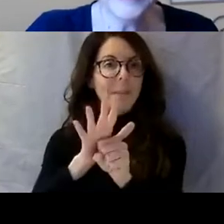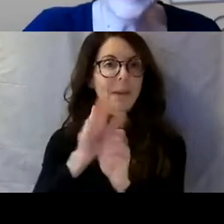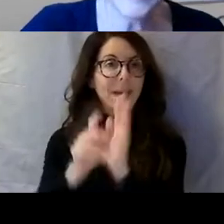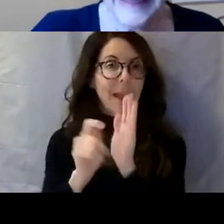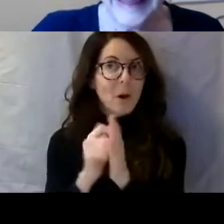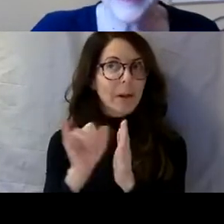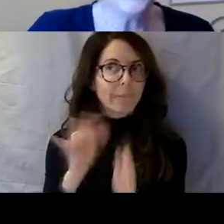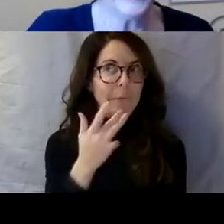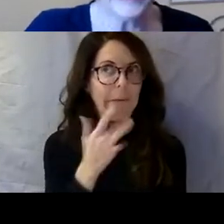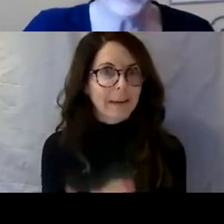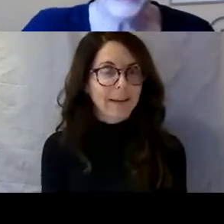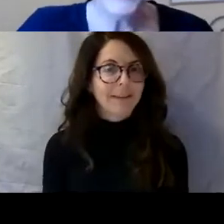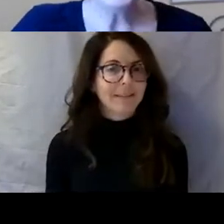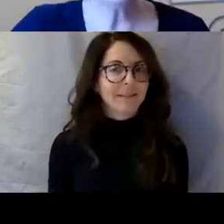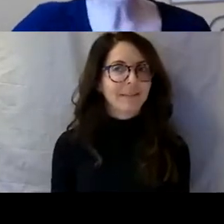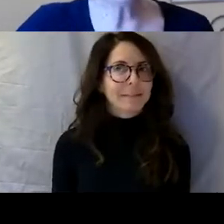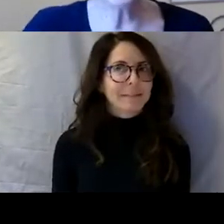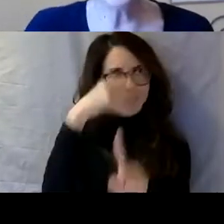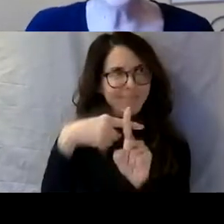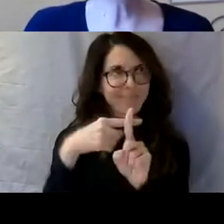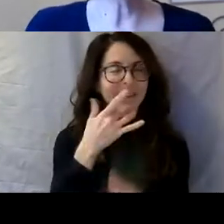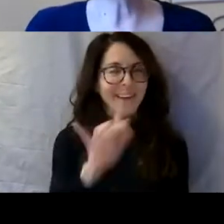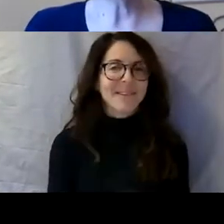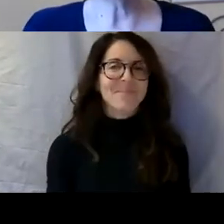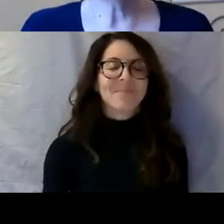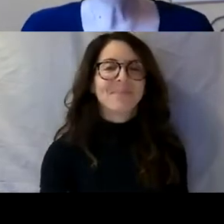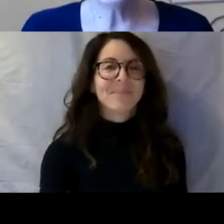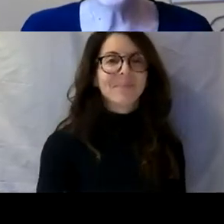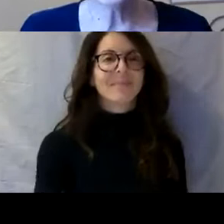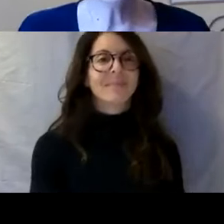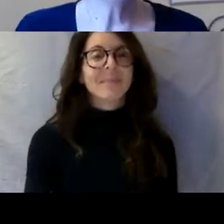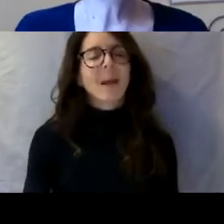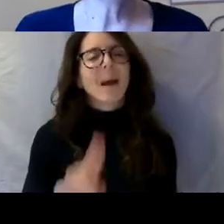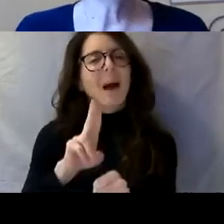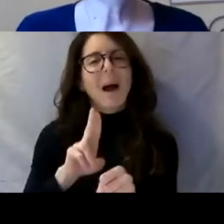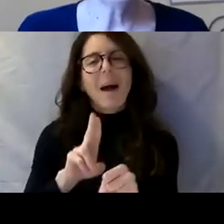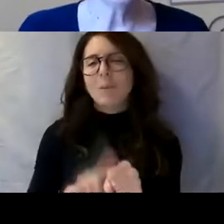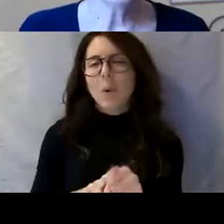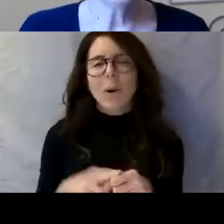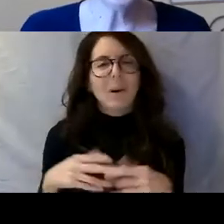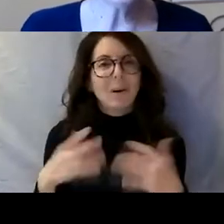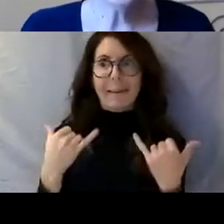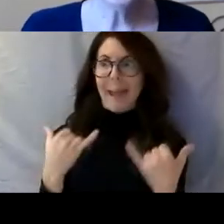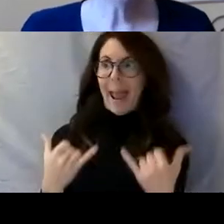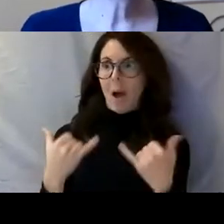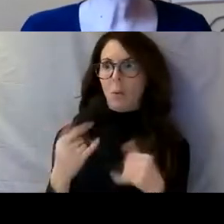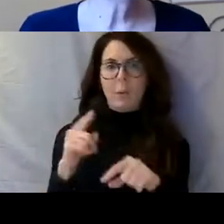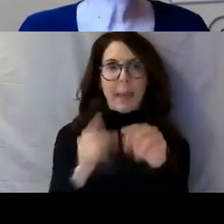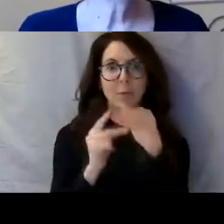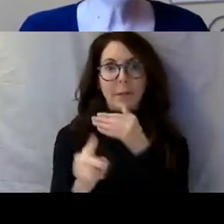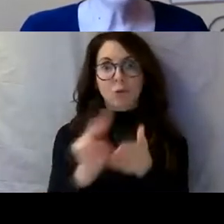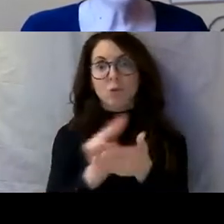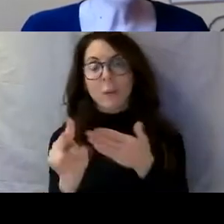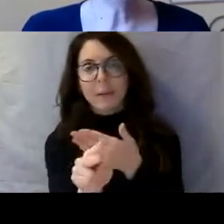lucky, we're lucky. Of course, we've come to realize that we can barely foresee what's happening in 2 weeks, much less